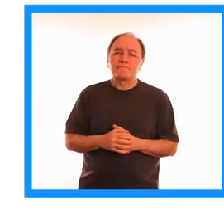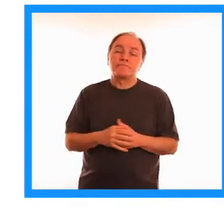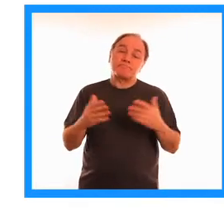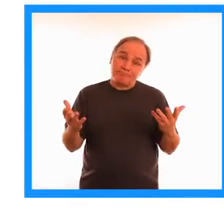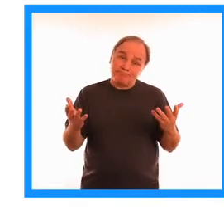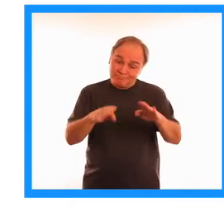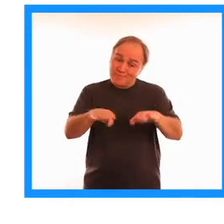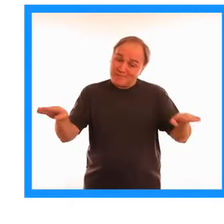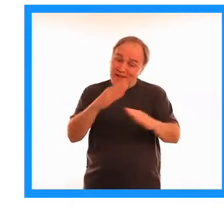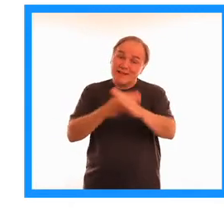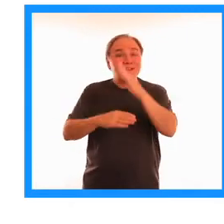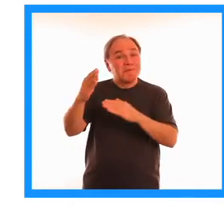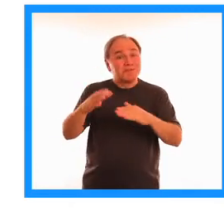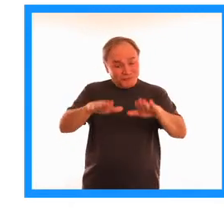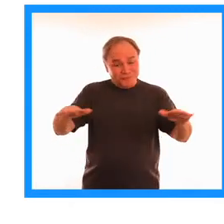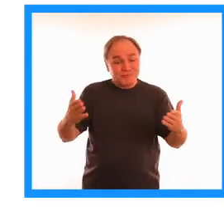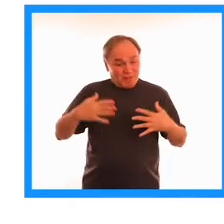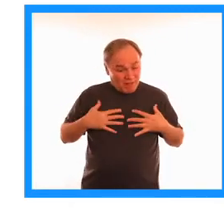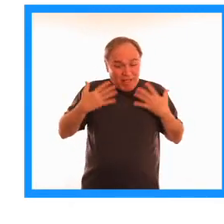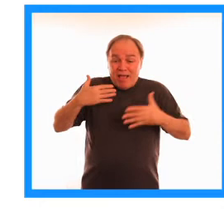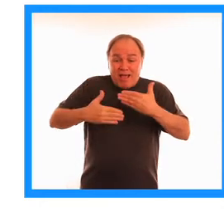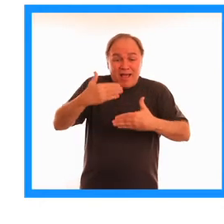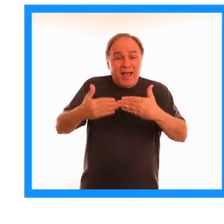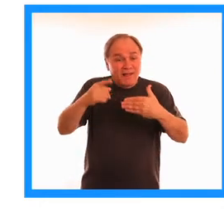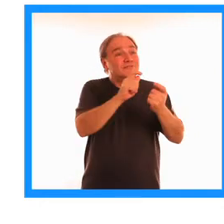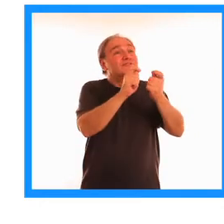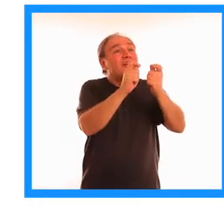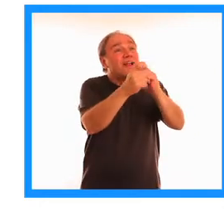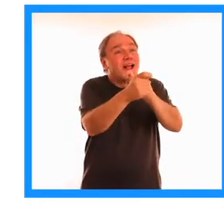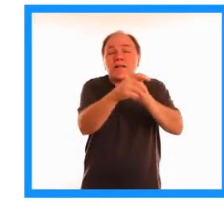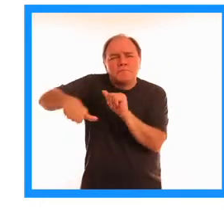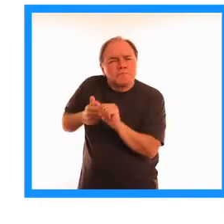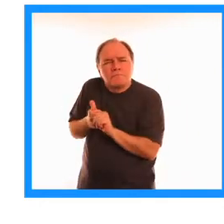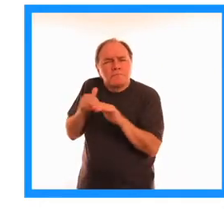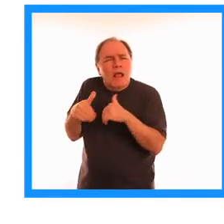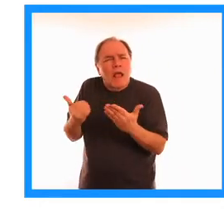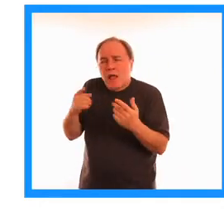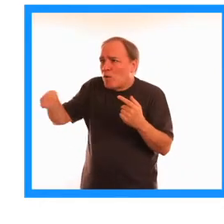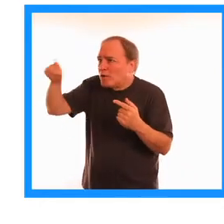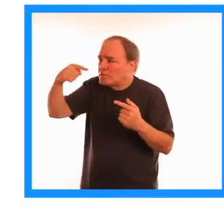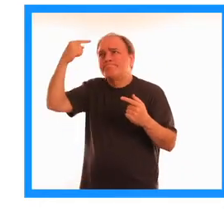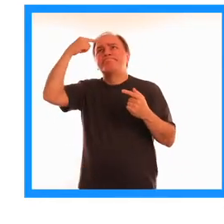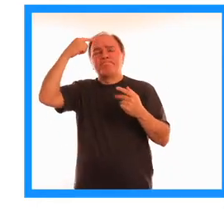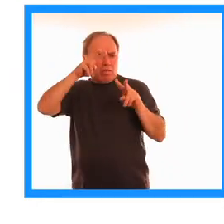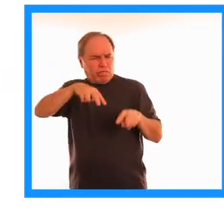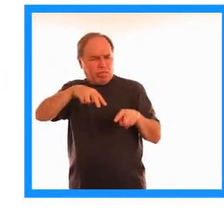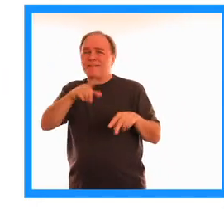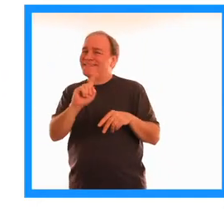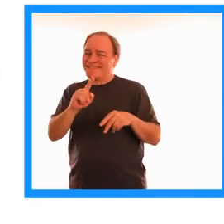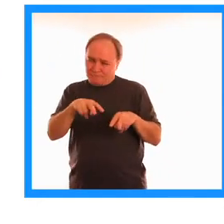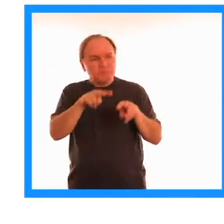decision makers and service providers to demonstrate that disability is part of the human condition. The importance of involving children with